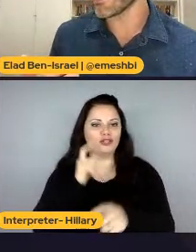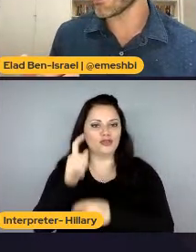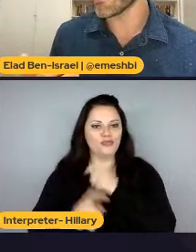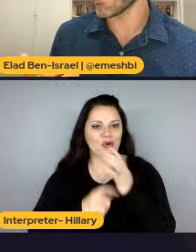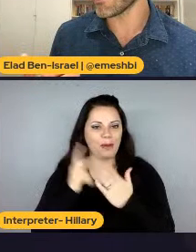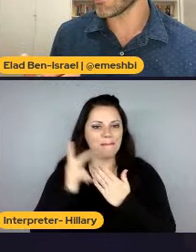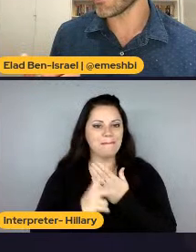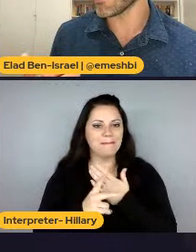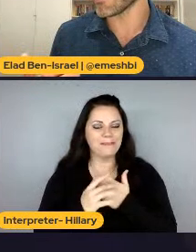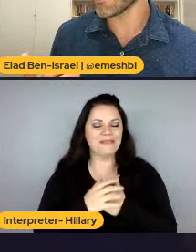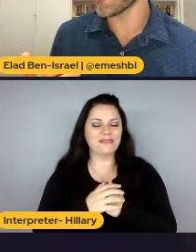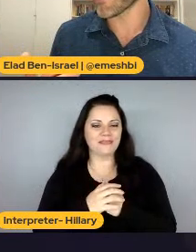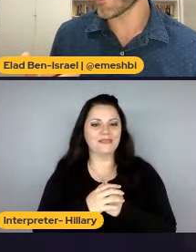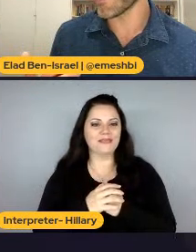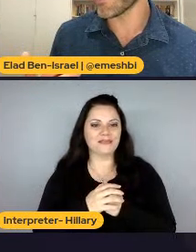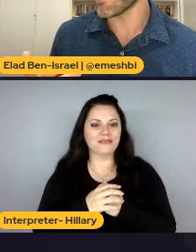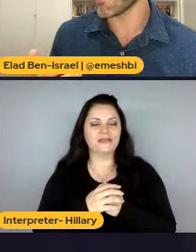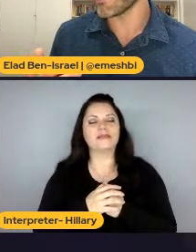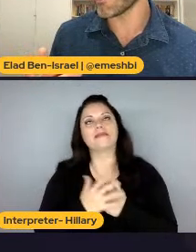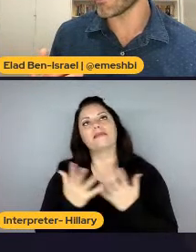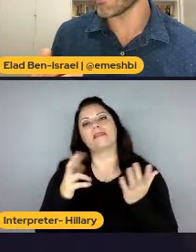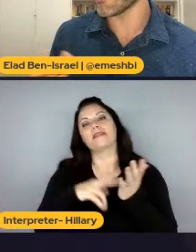a